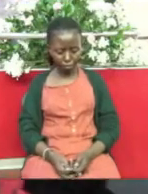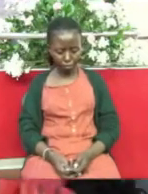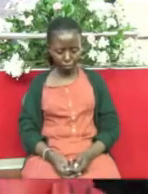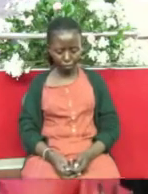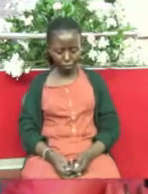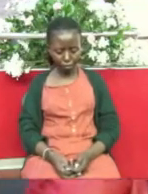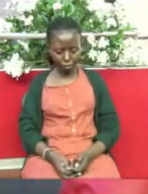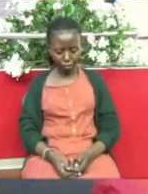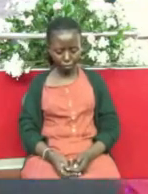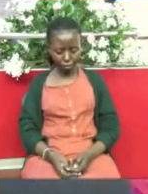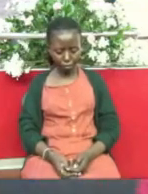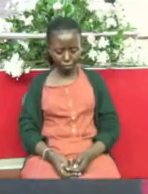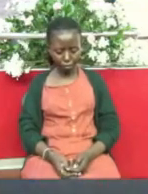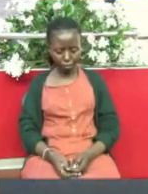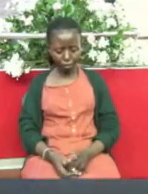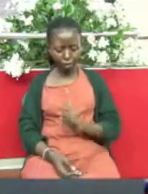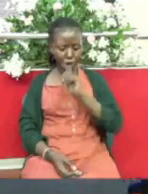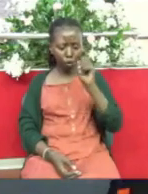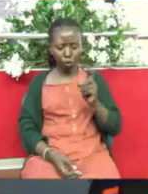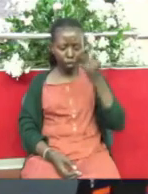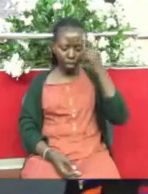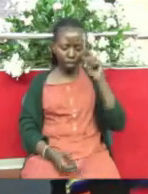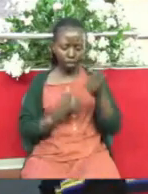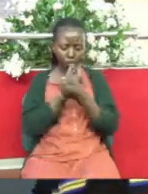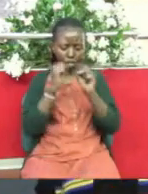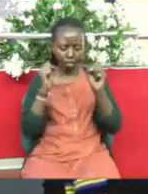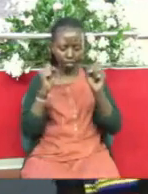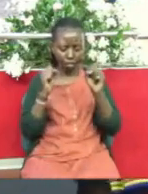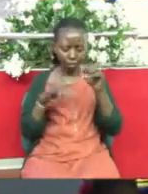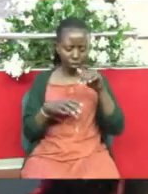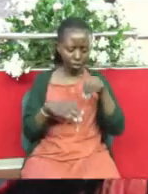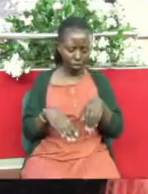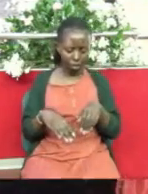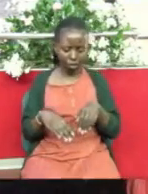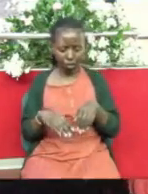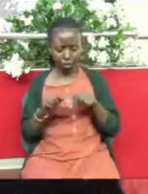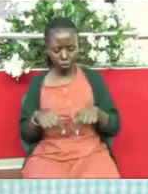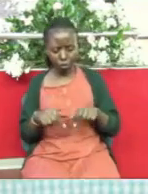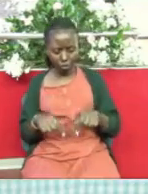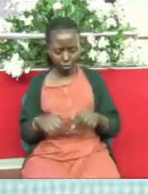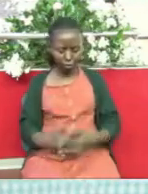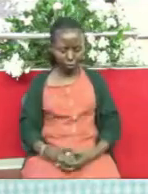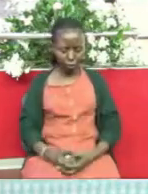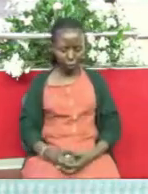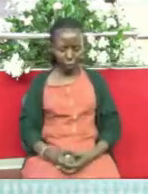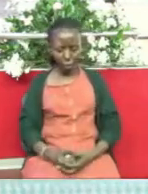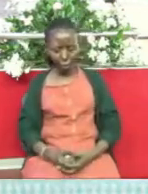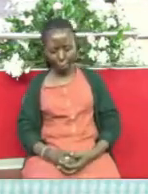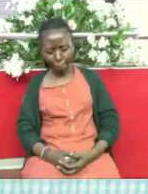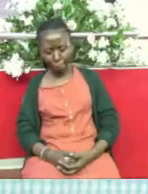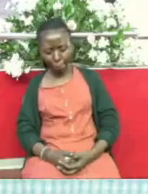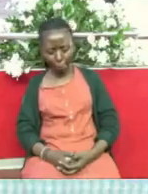is open for salvation this morning. Yes, in the name of Jesus, in the name of Jesus. You've constantly